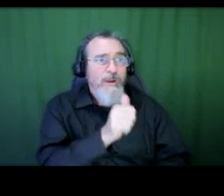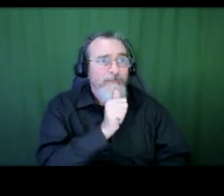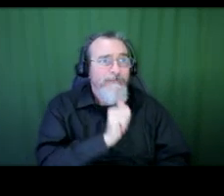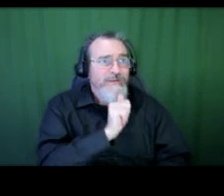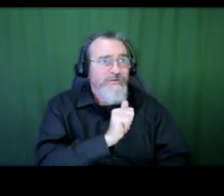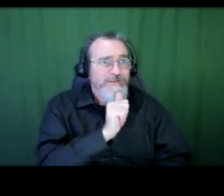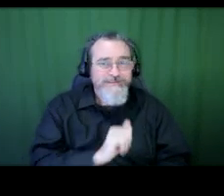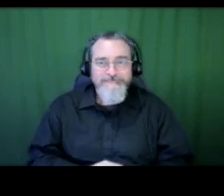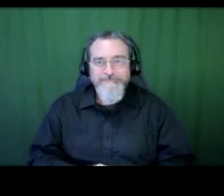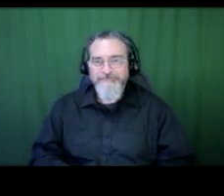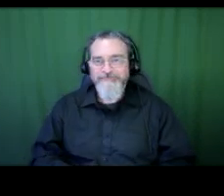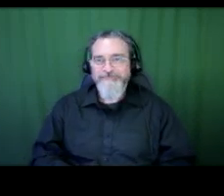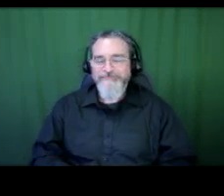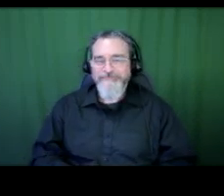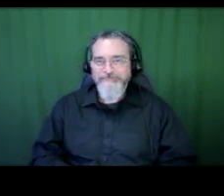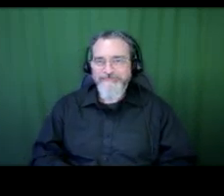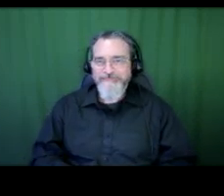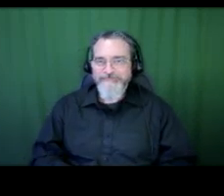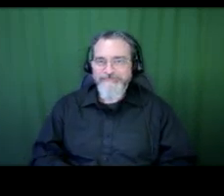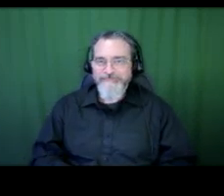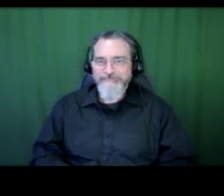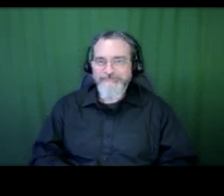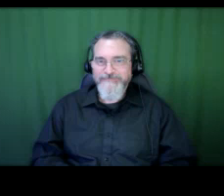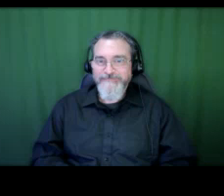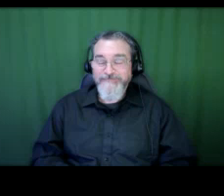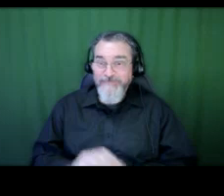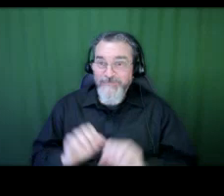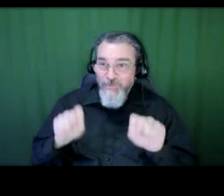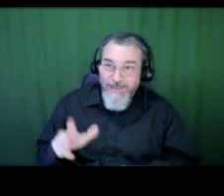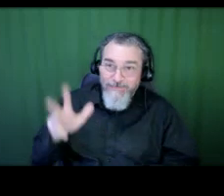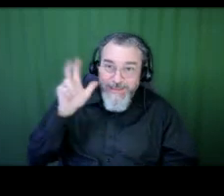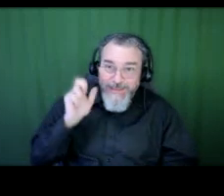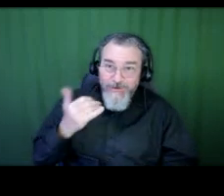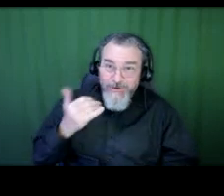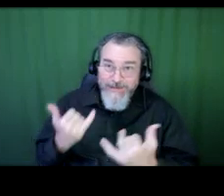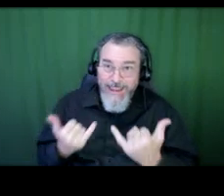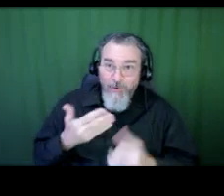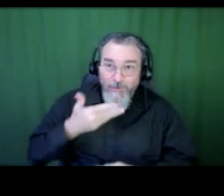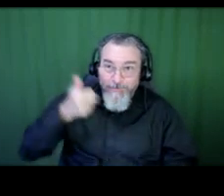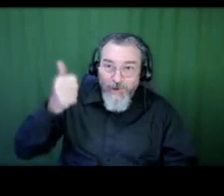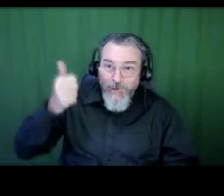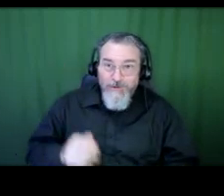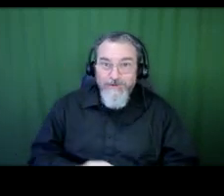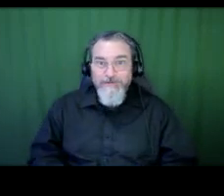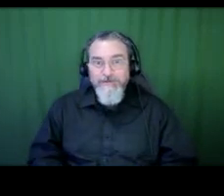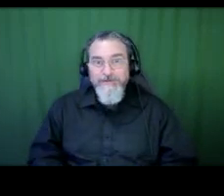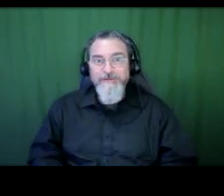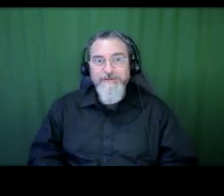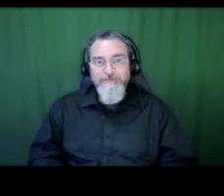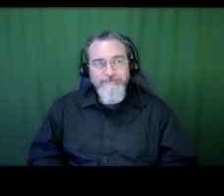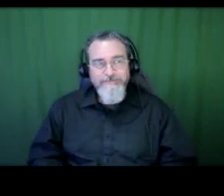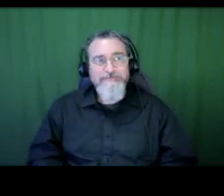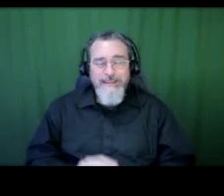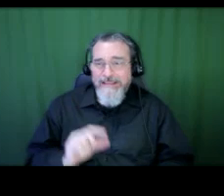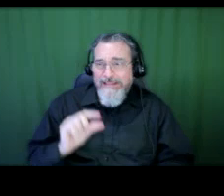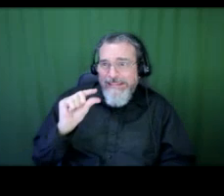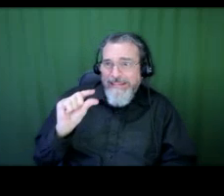that. presenting. Can you hear me now? Much better? That is a little bit better.